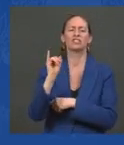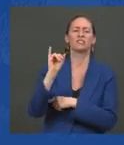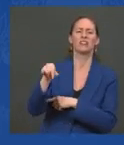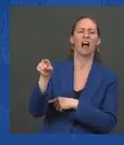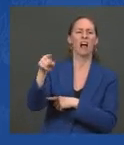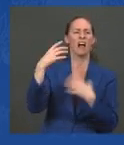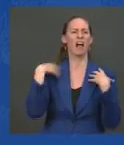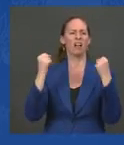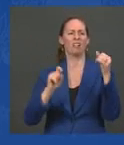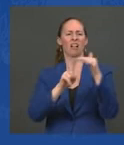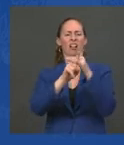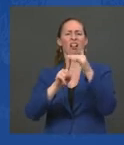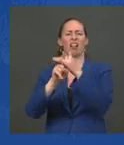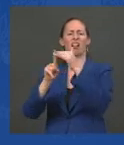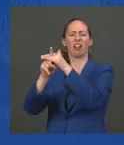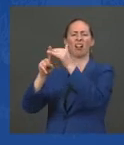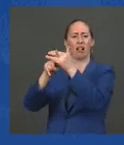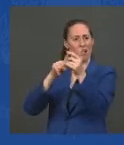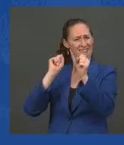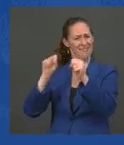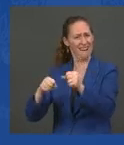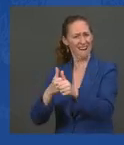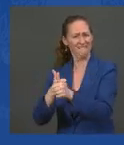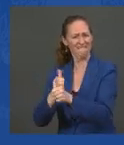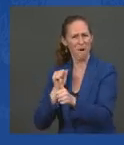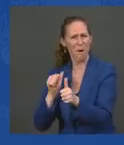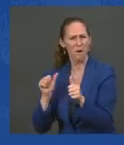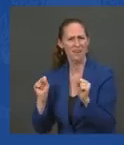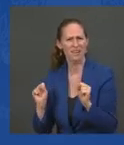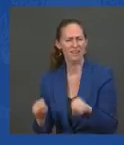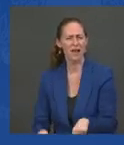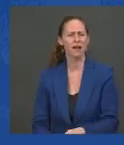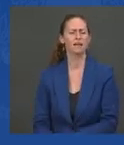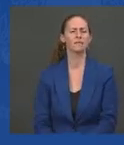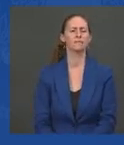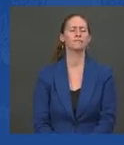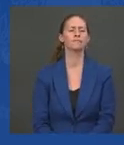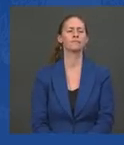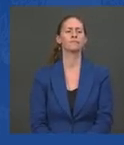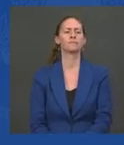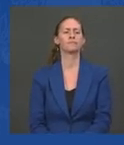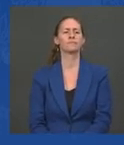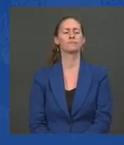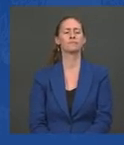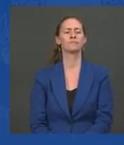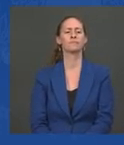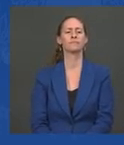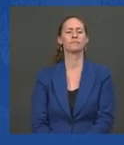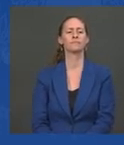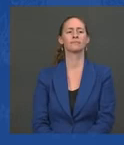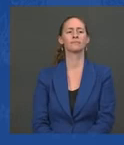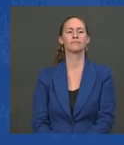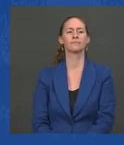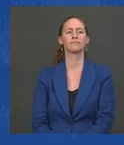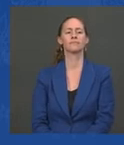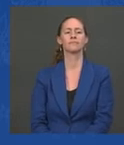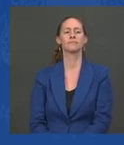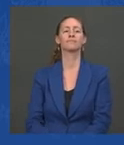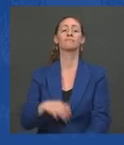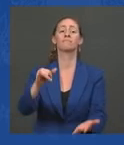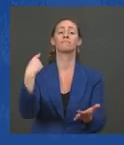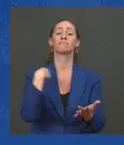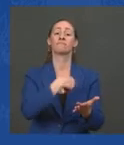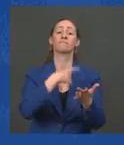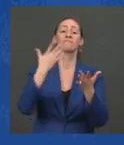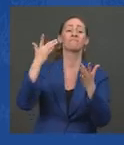consequences. Every one of you have an alley in your state. We call it Cancer Alley in our state, going down Route 13. Look, it means